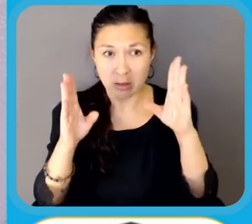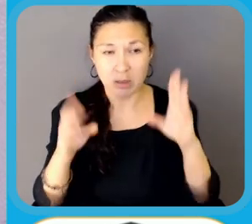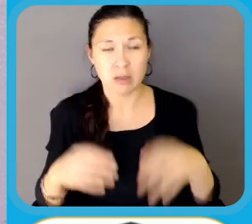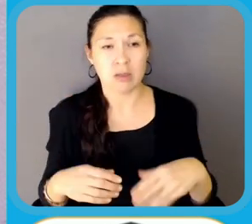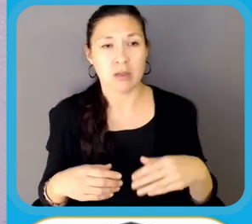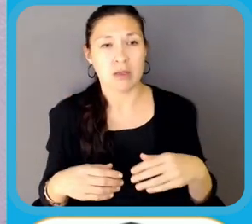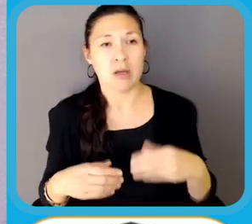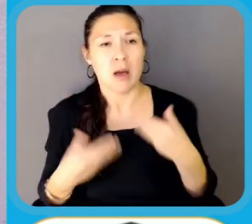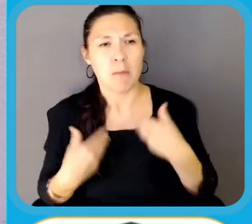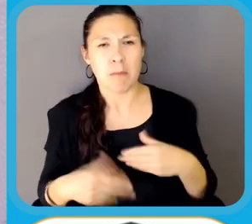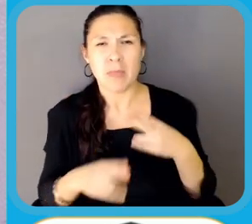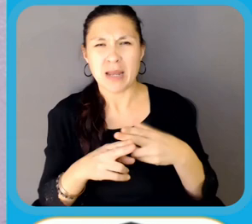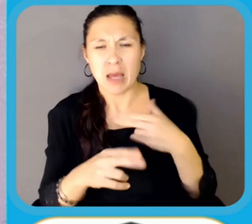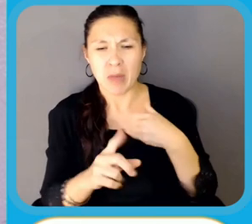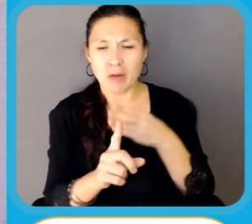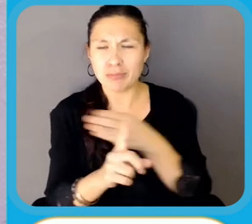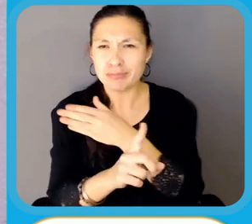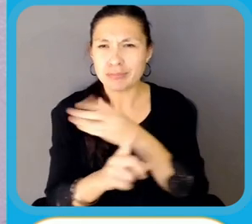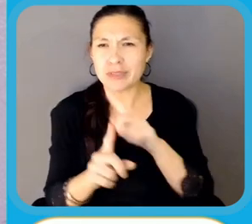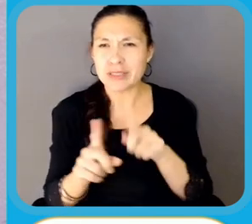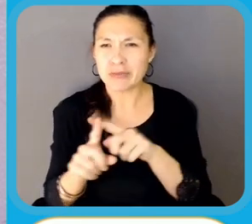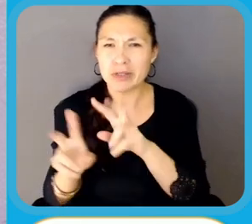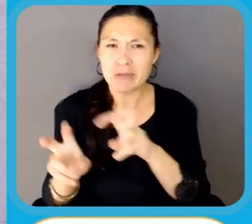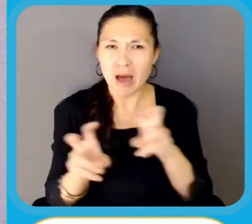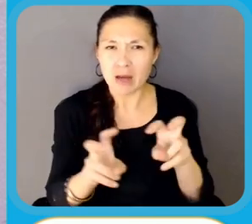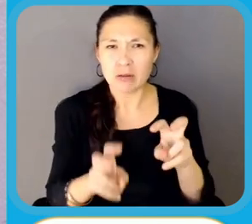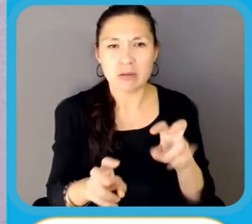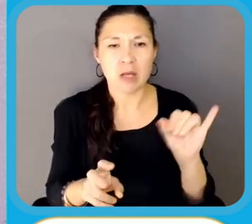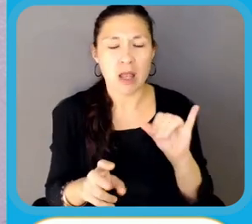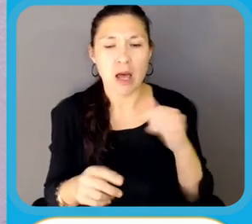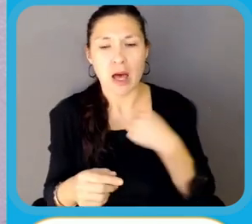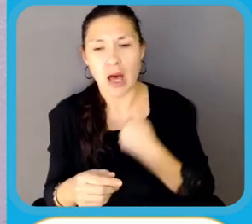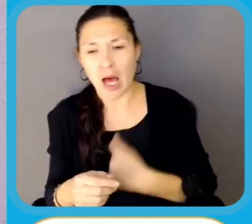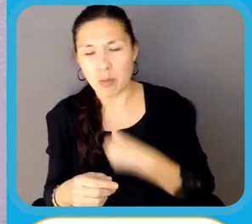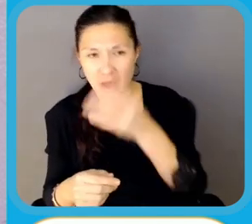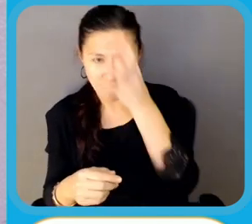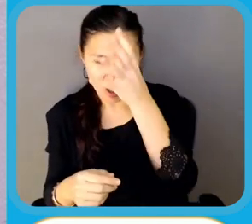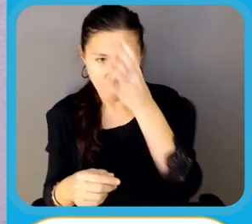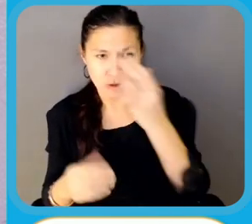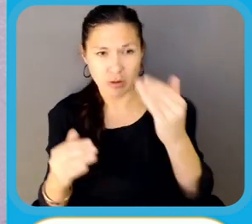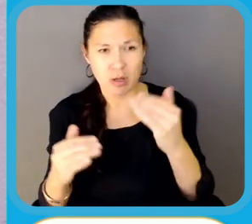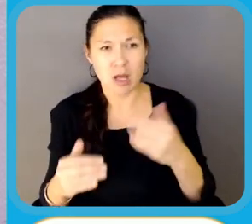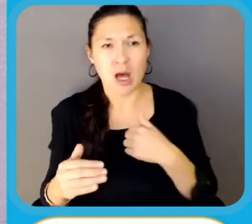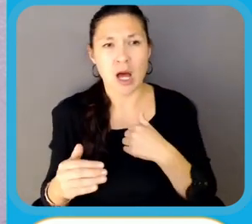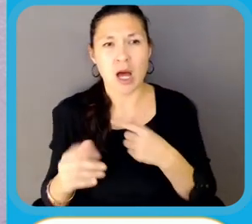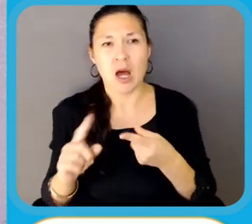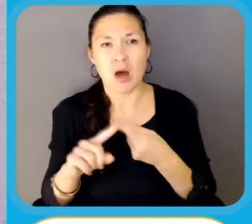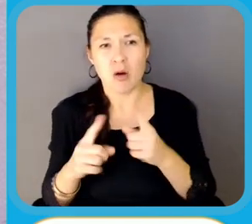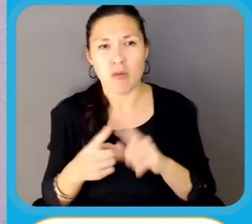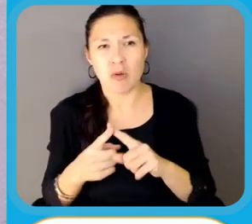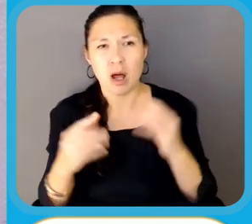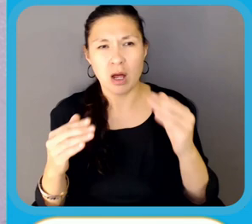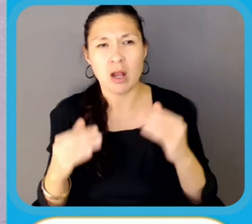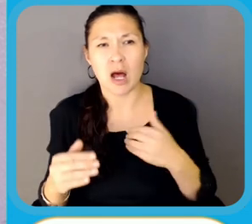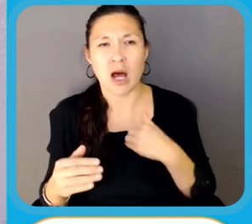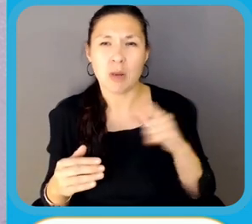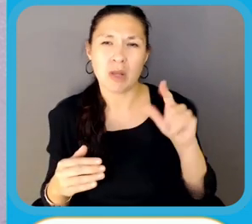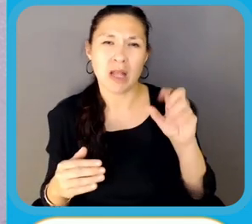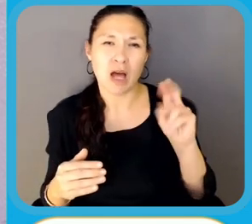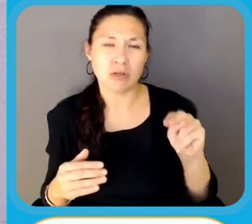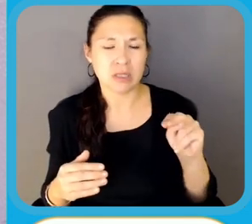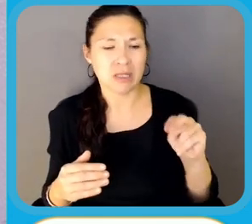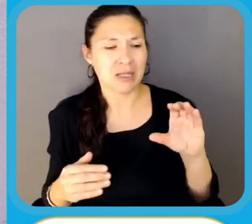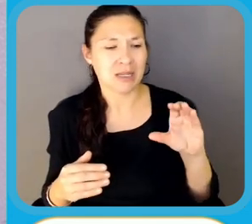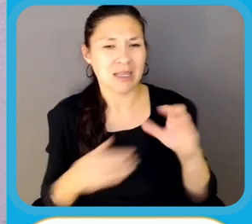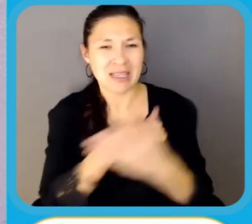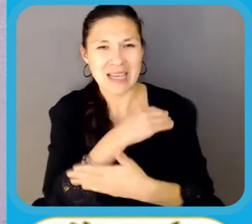honor, such as father, friend, elected official to the Los Angeles County Democratic Party, homeowner,